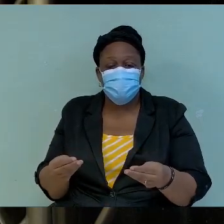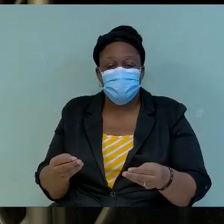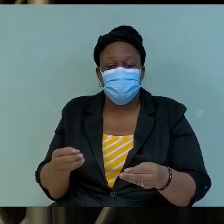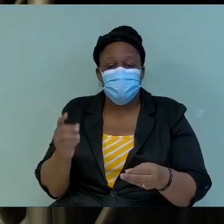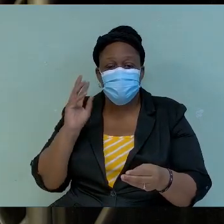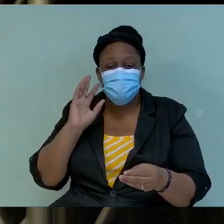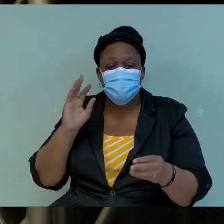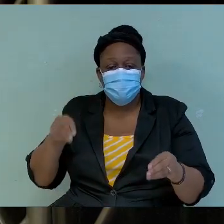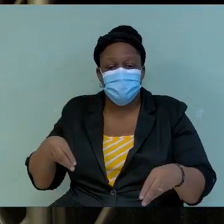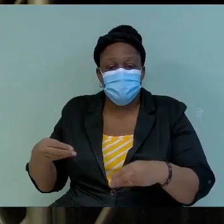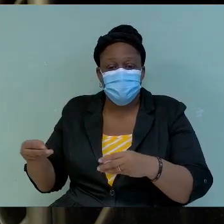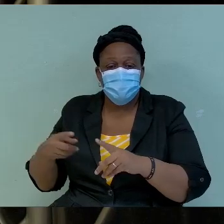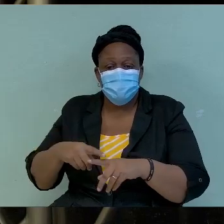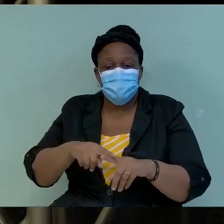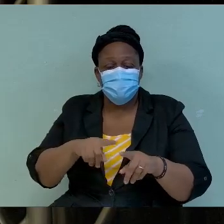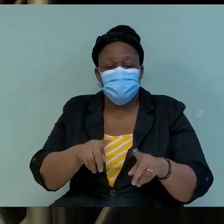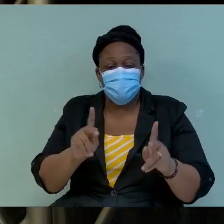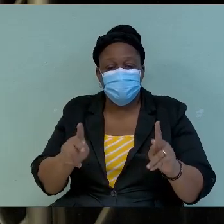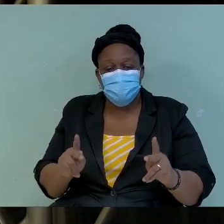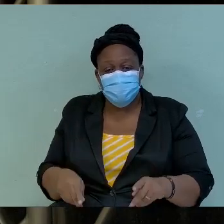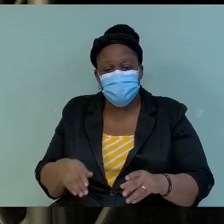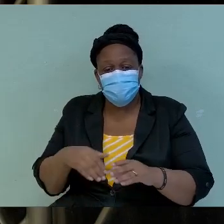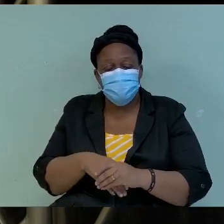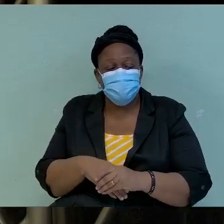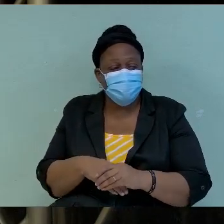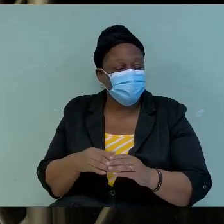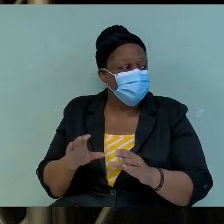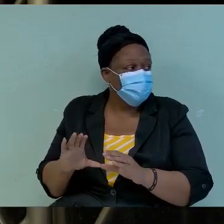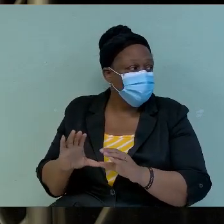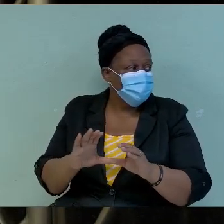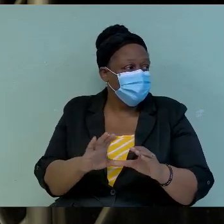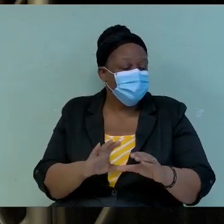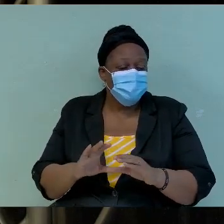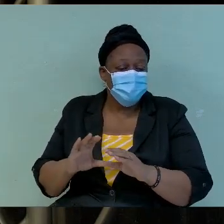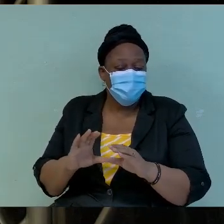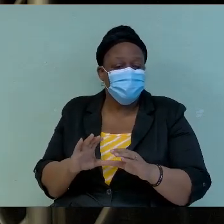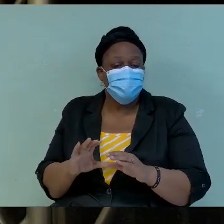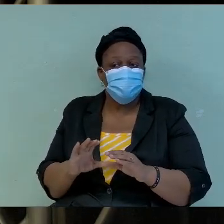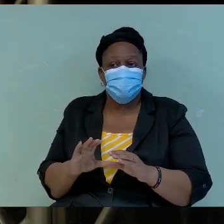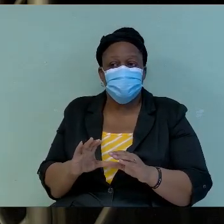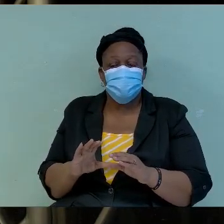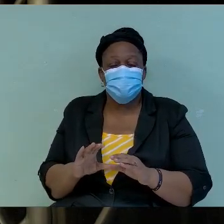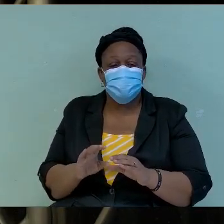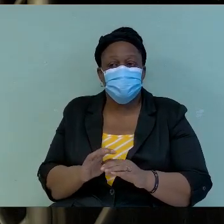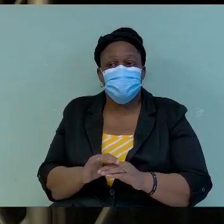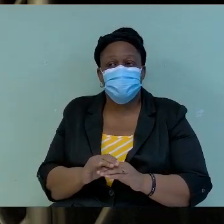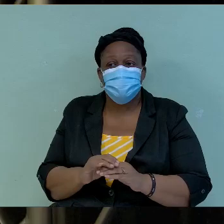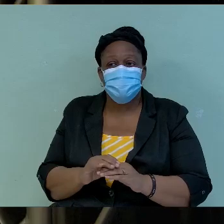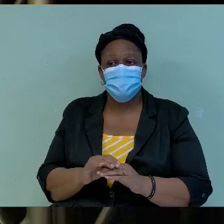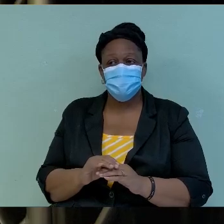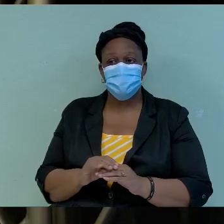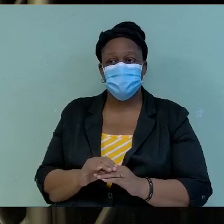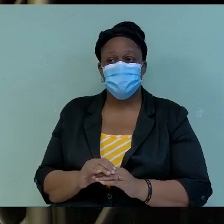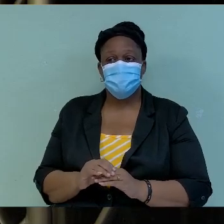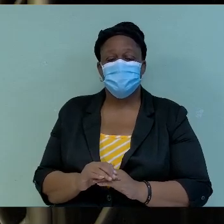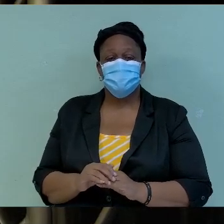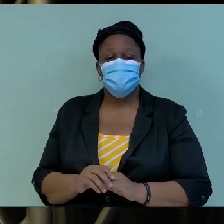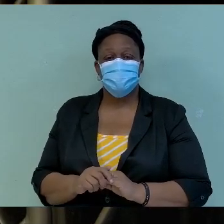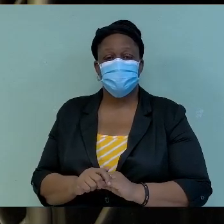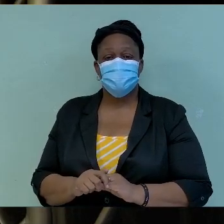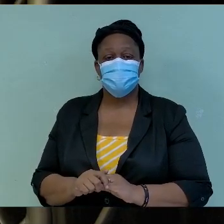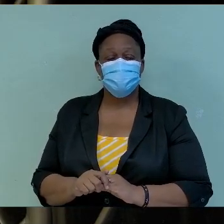and Social Development and was supported by the NEMA District Volunteer Mechanism. I want to reach out